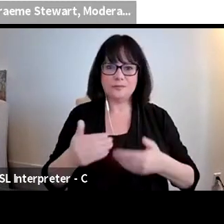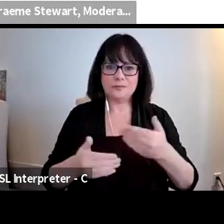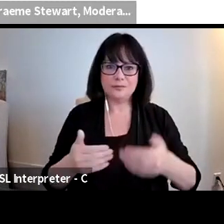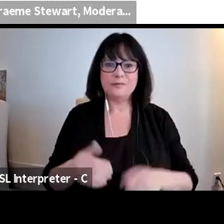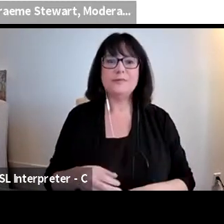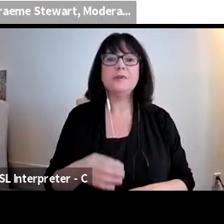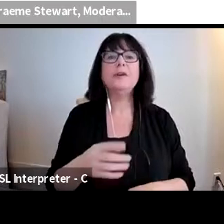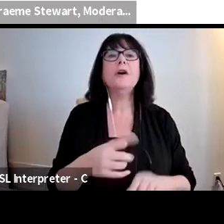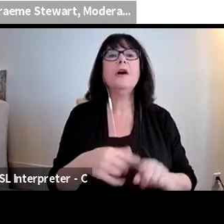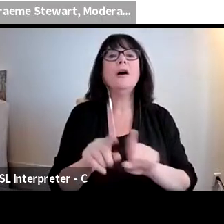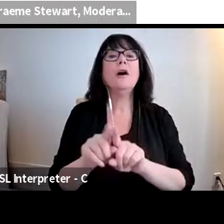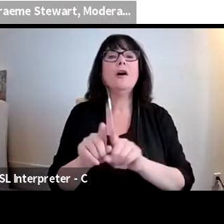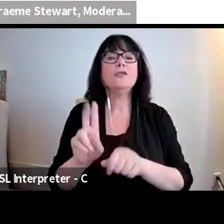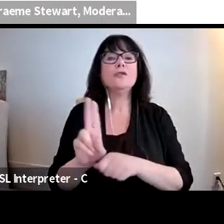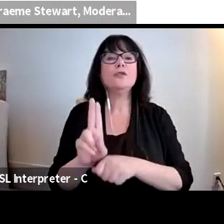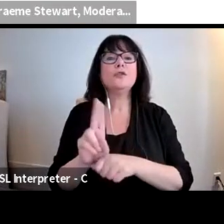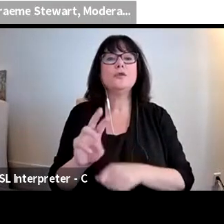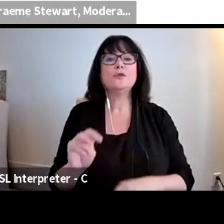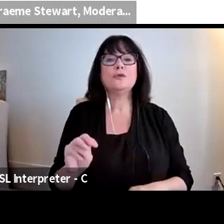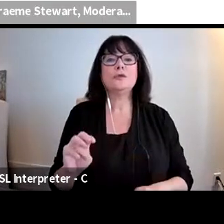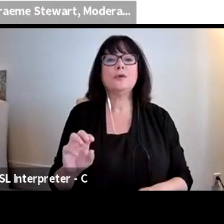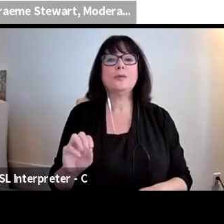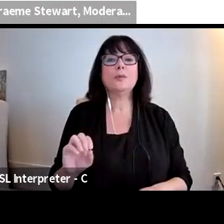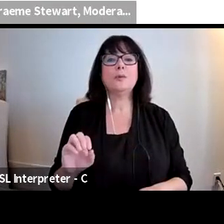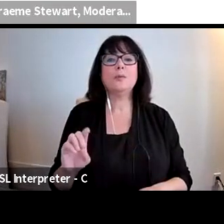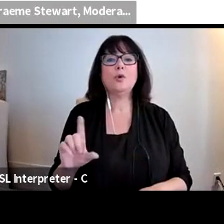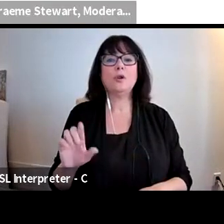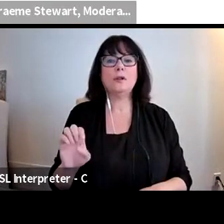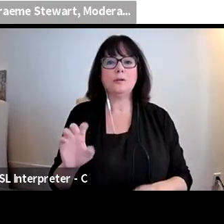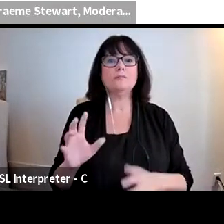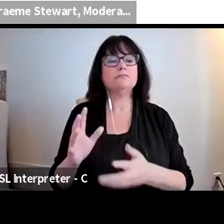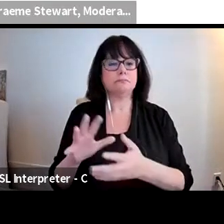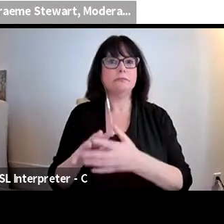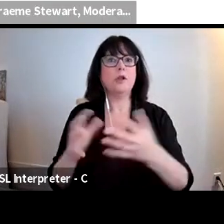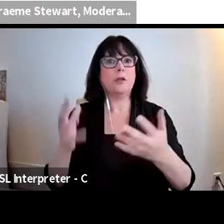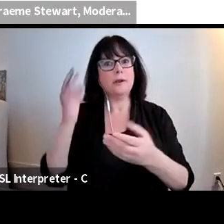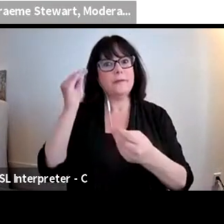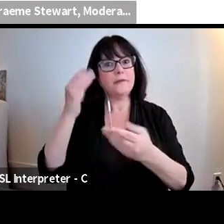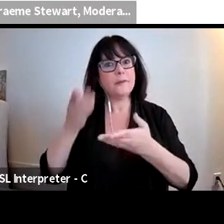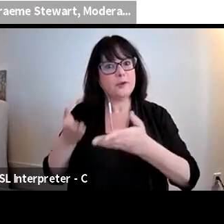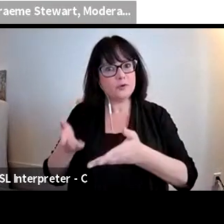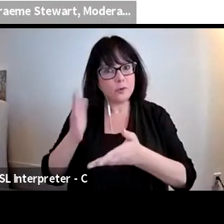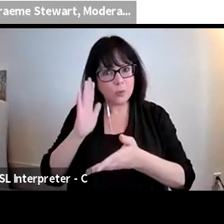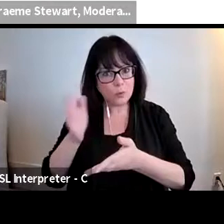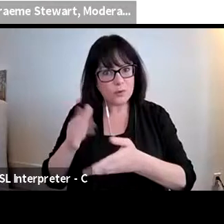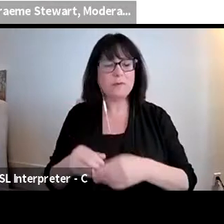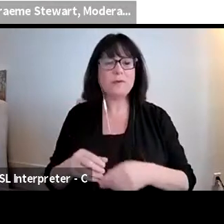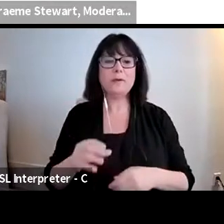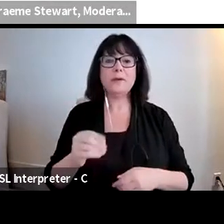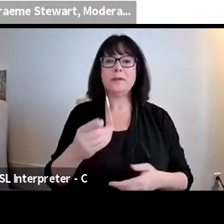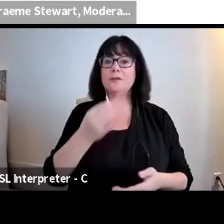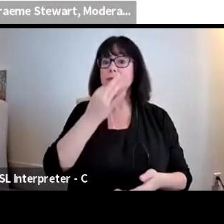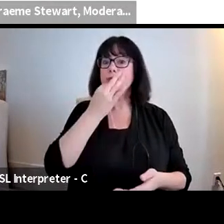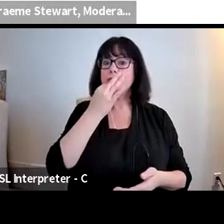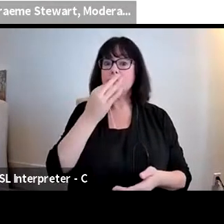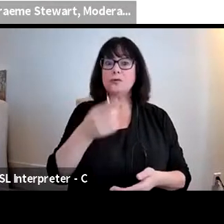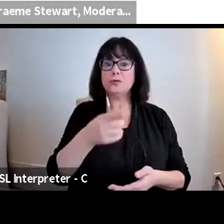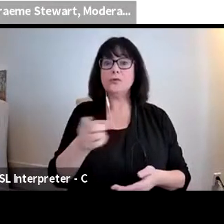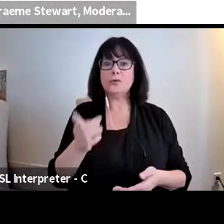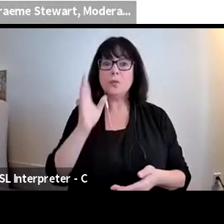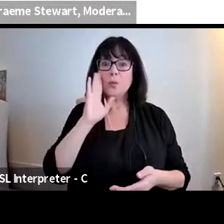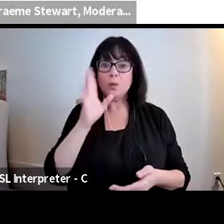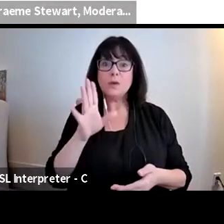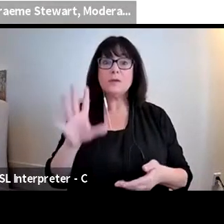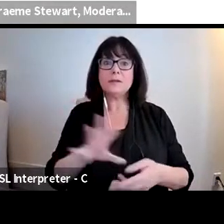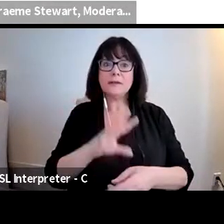for your courses. And I think that soon you'll be able to start getting engaged with that, and it'll all become a little bit more